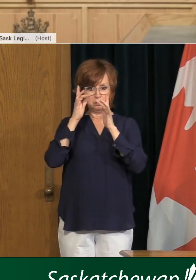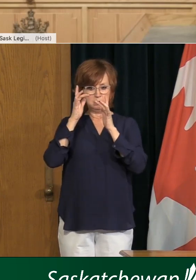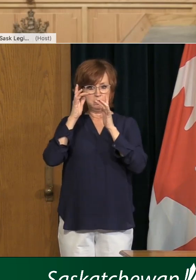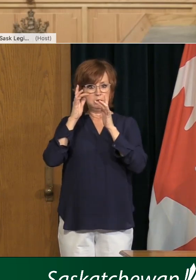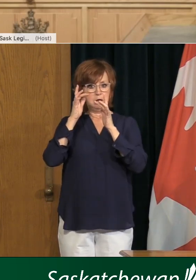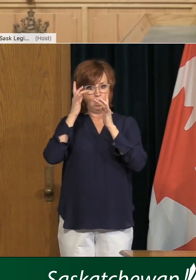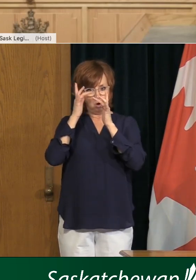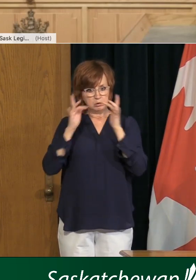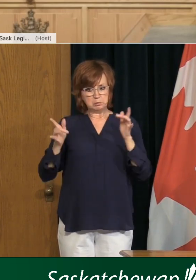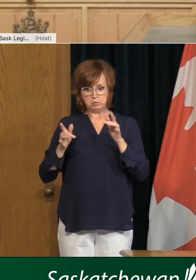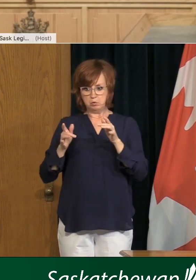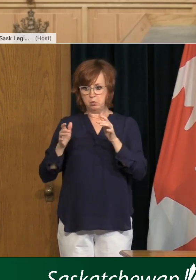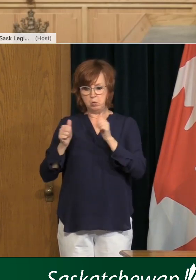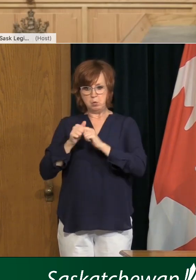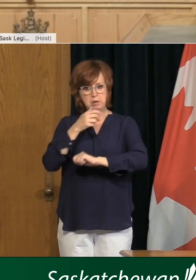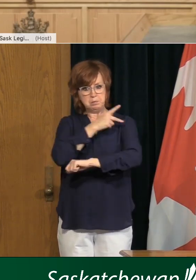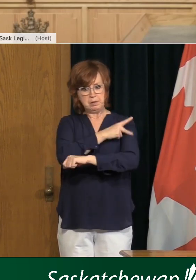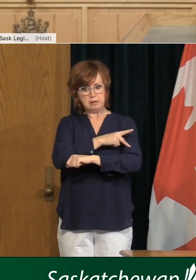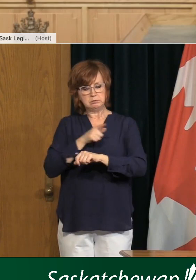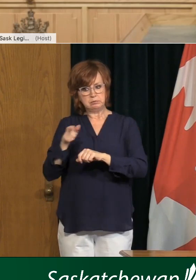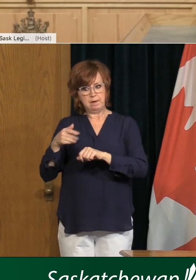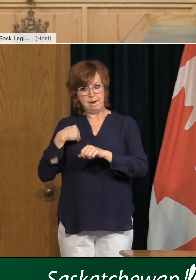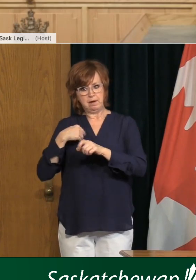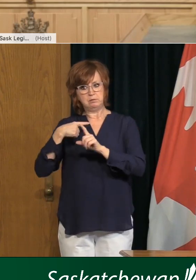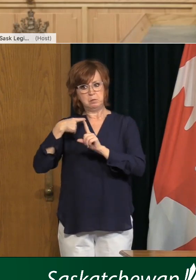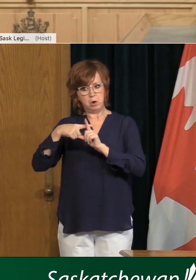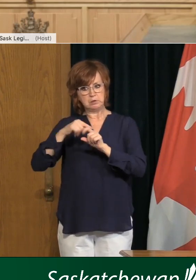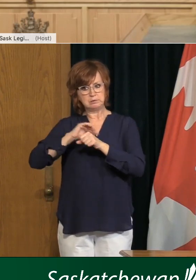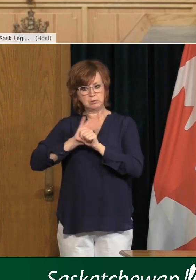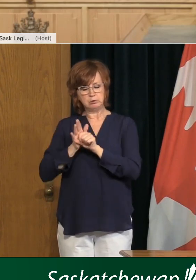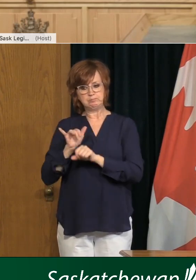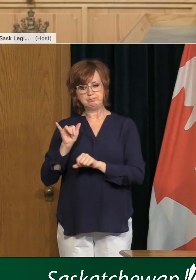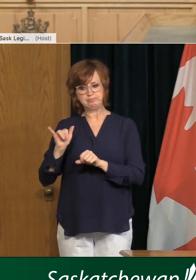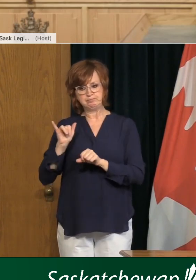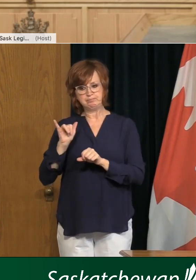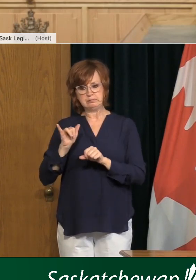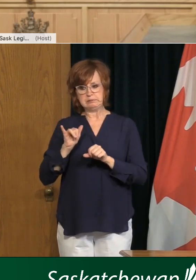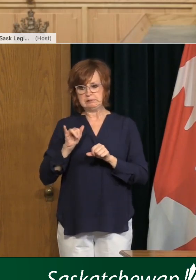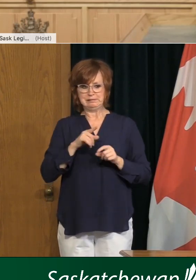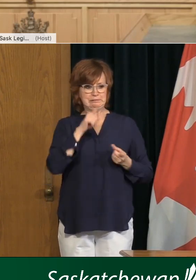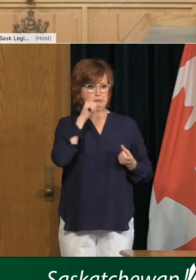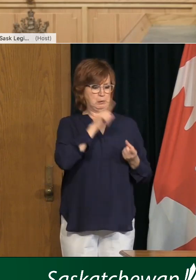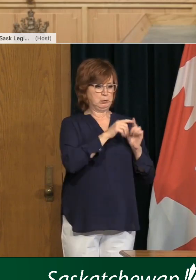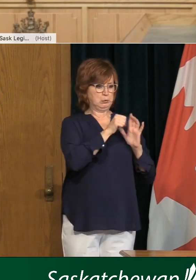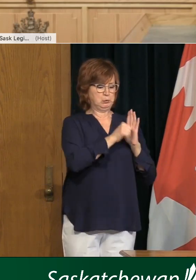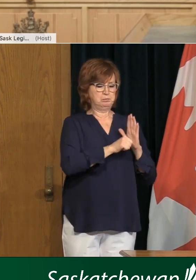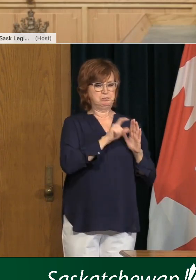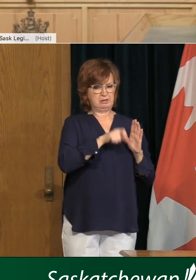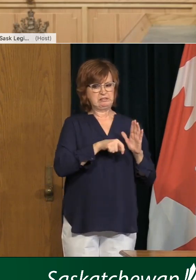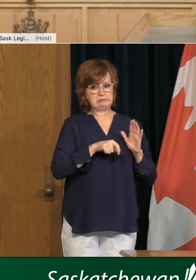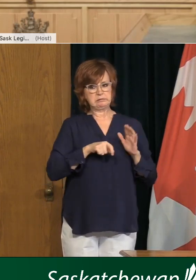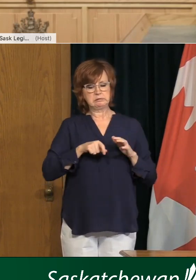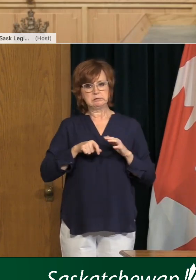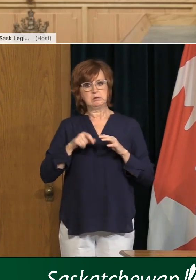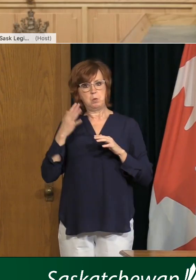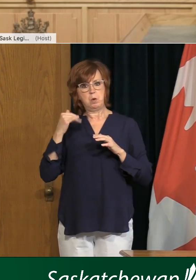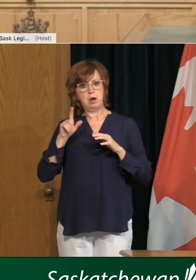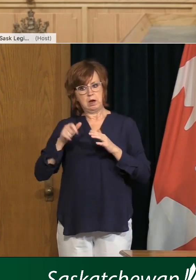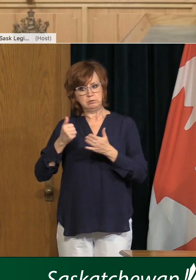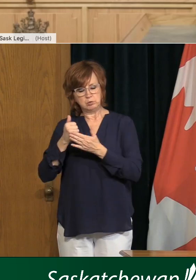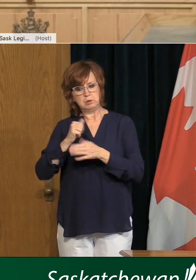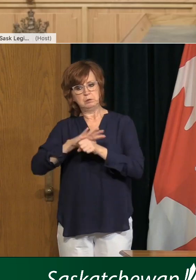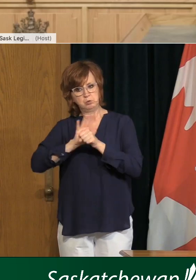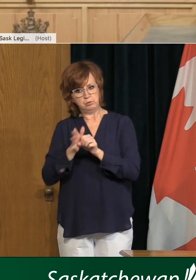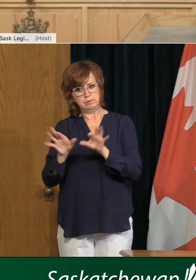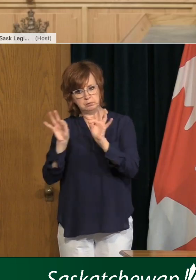another indicator that we would rely on to tell us that we need to reconsider or consider pulling back and moving